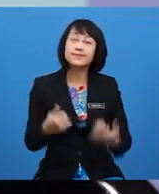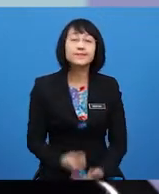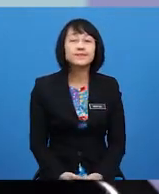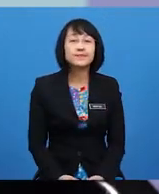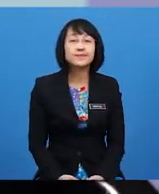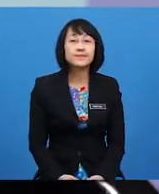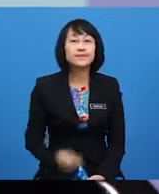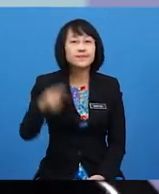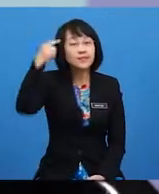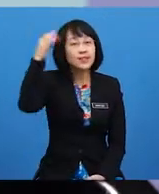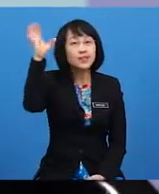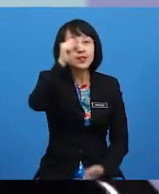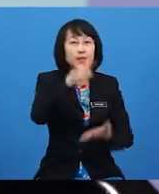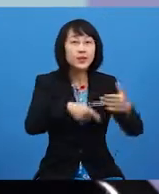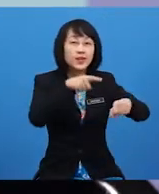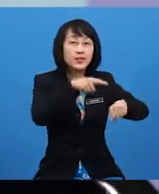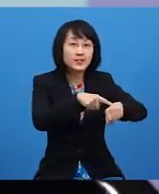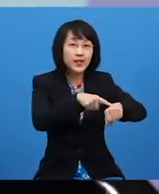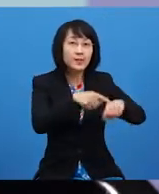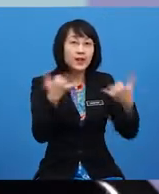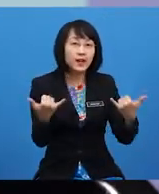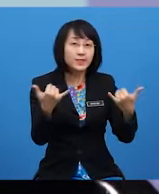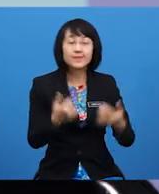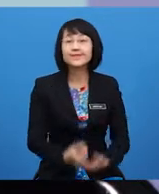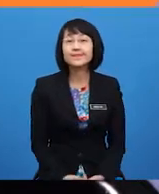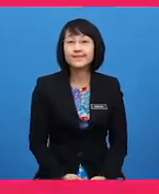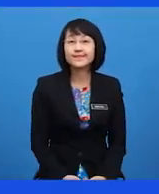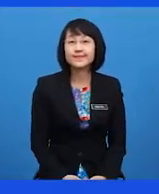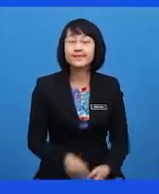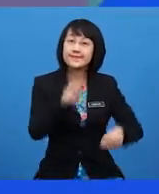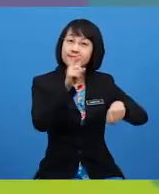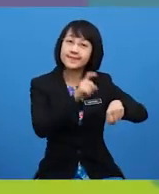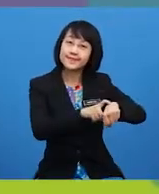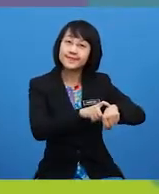It's time for our next activity!